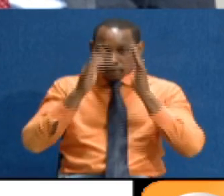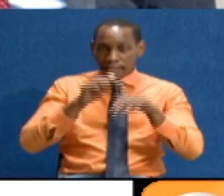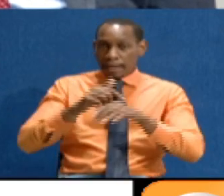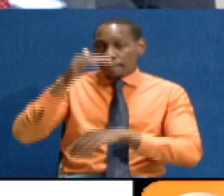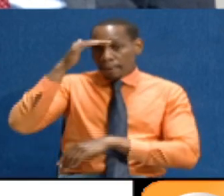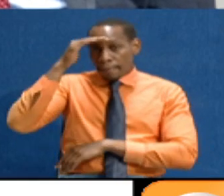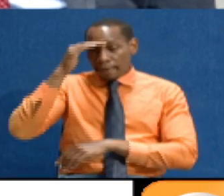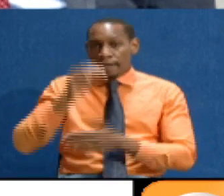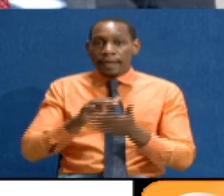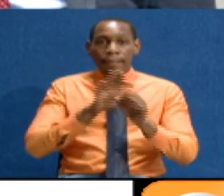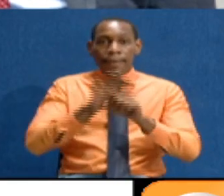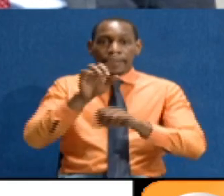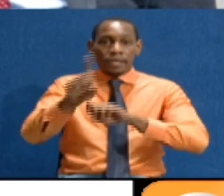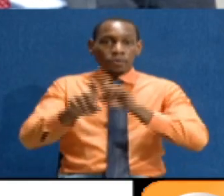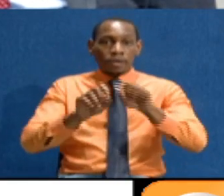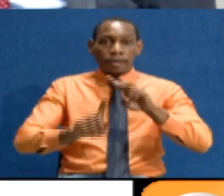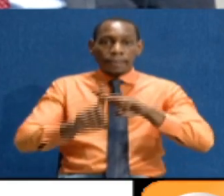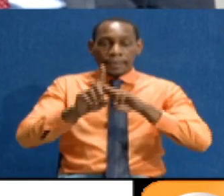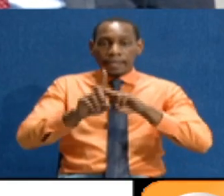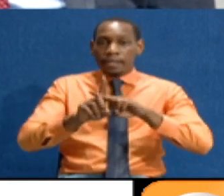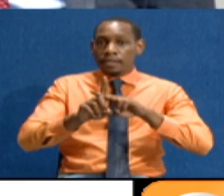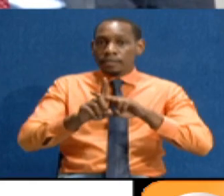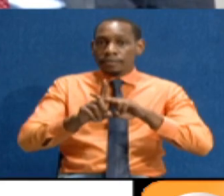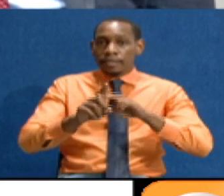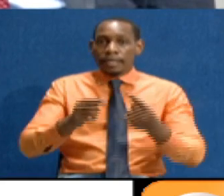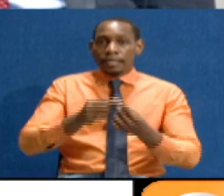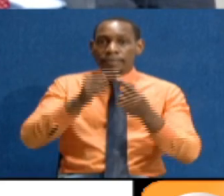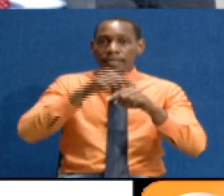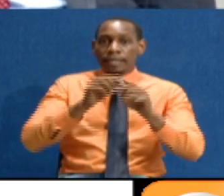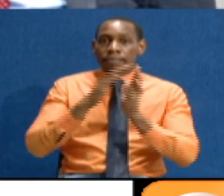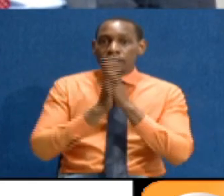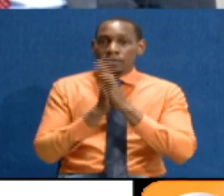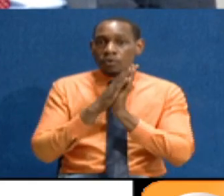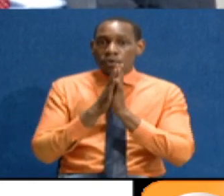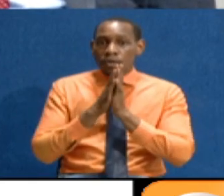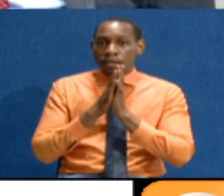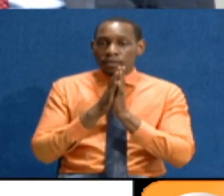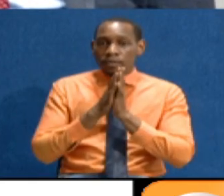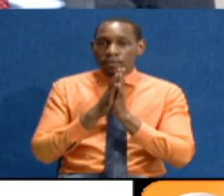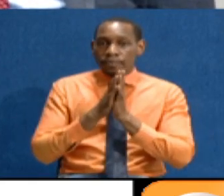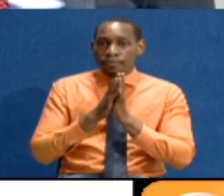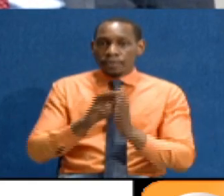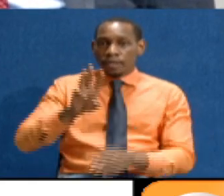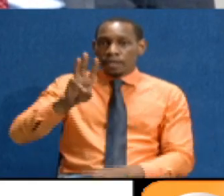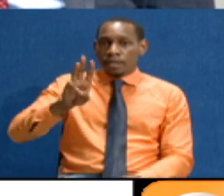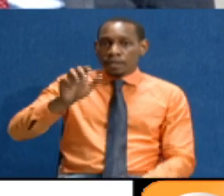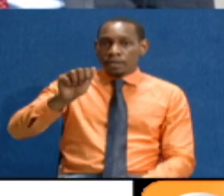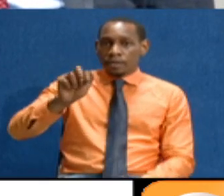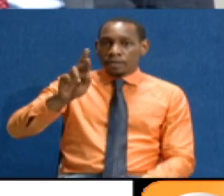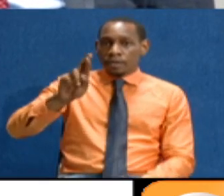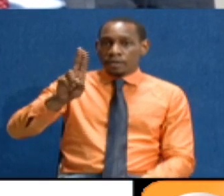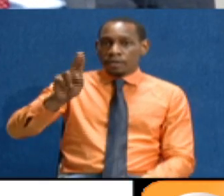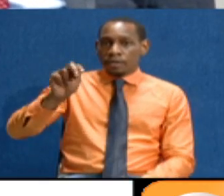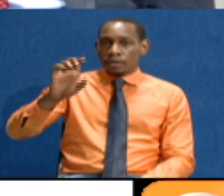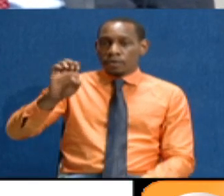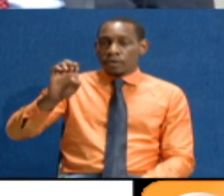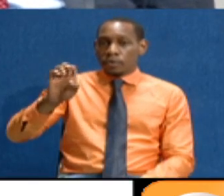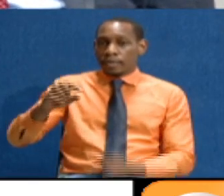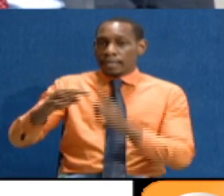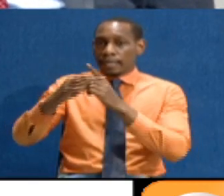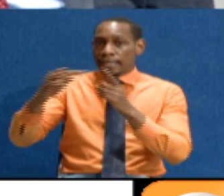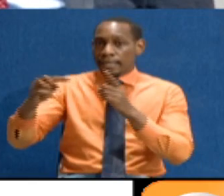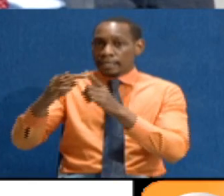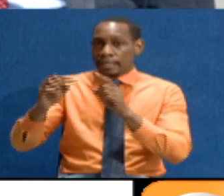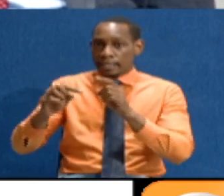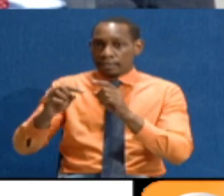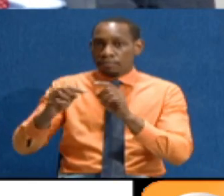under the influence, because a lot of questions came up, especially when the story of the Warunge killings came up, of course, still alleged.